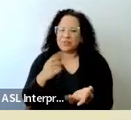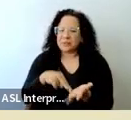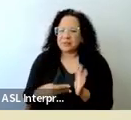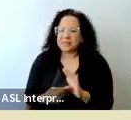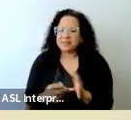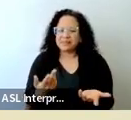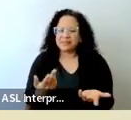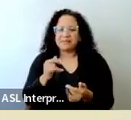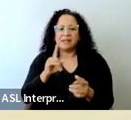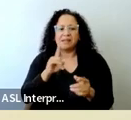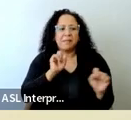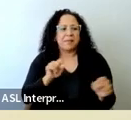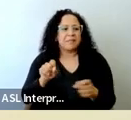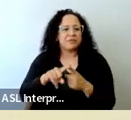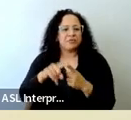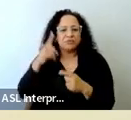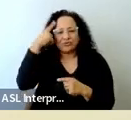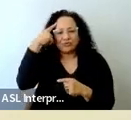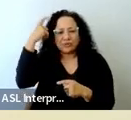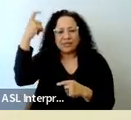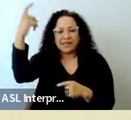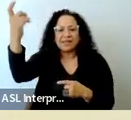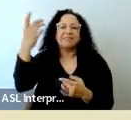really the ability to dream and to say,